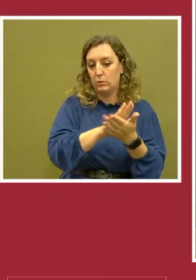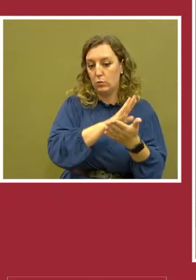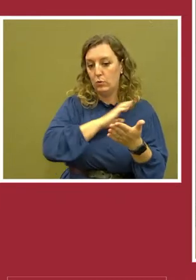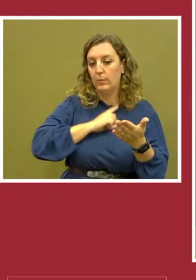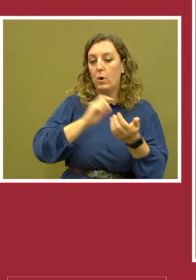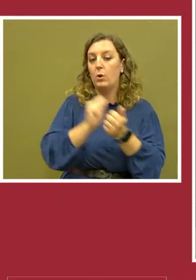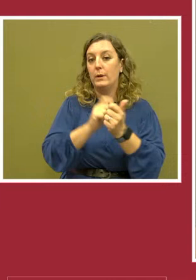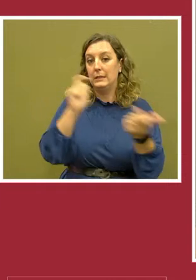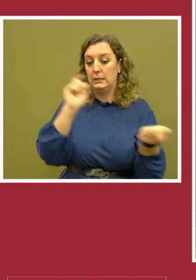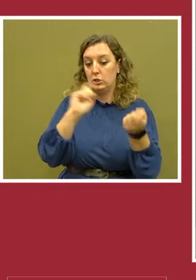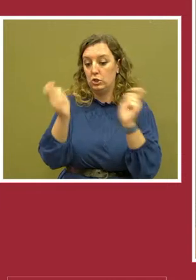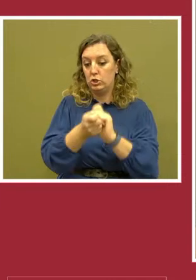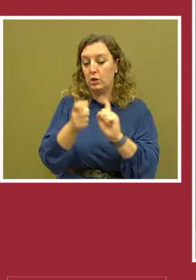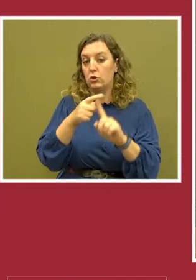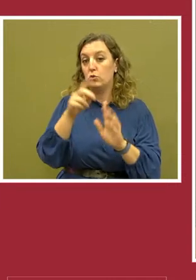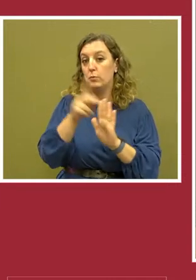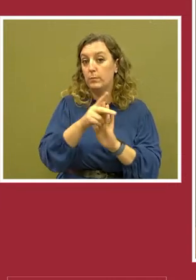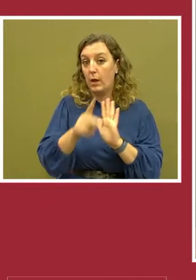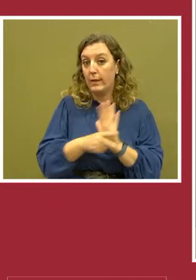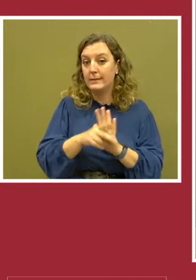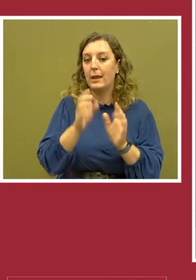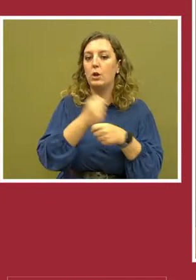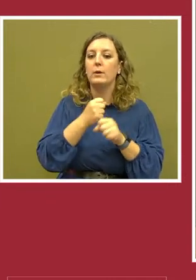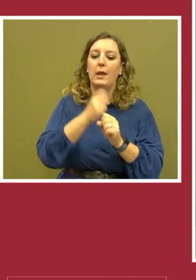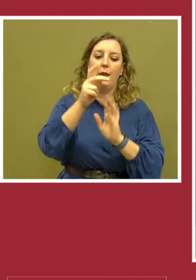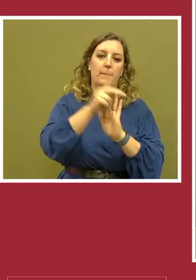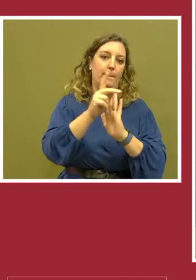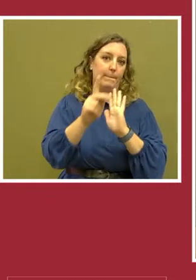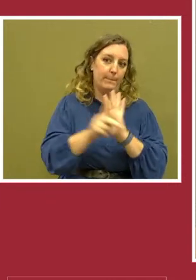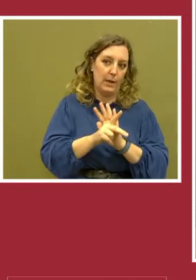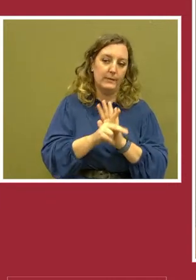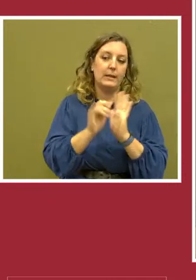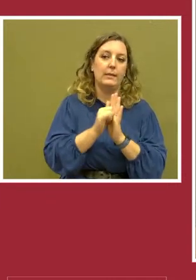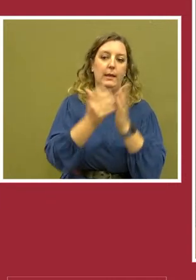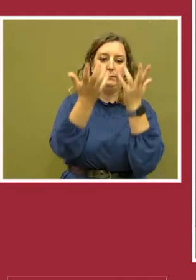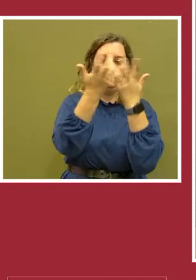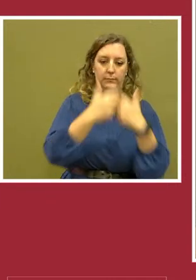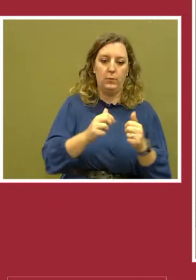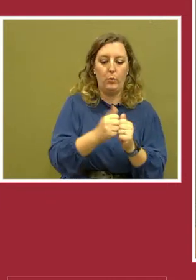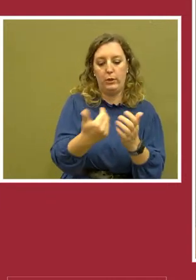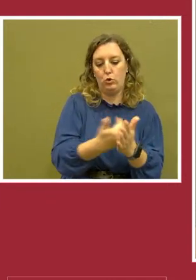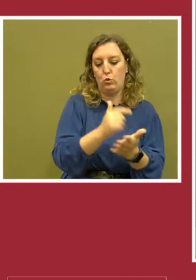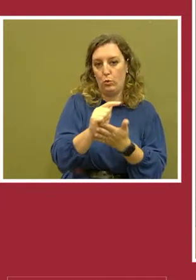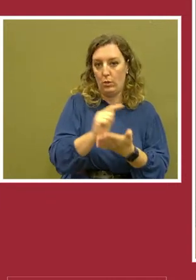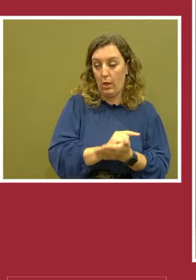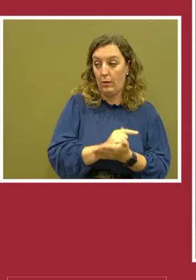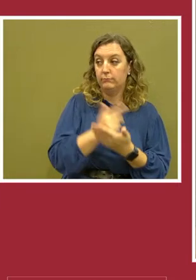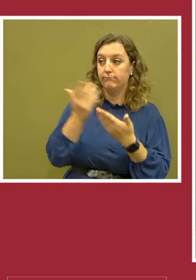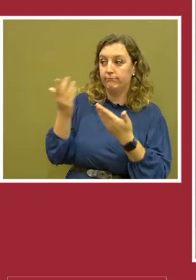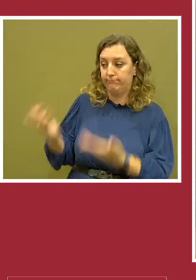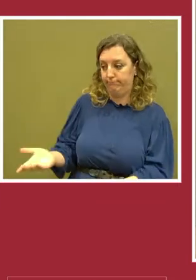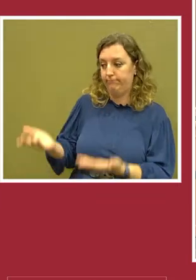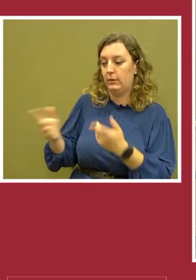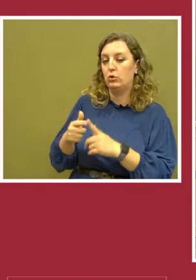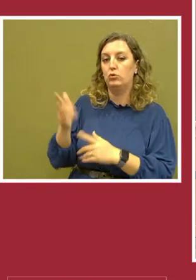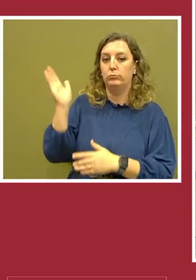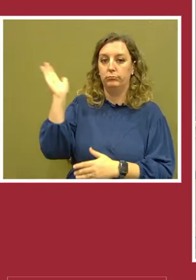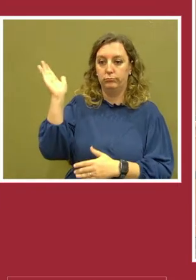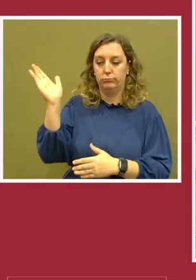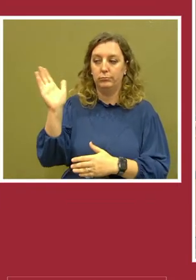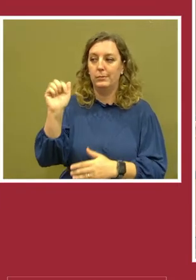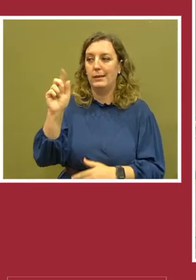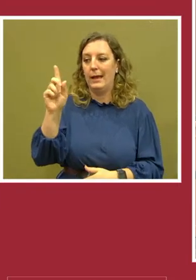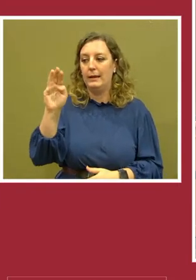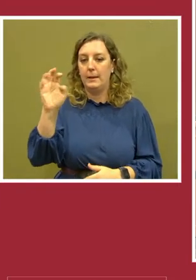substantive changes made to policies, and create policies that are consistent with new laws. I will now turn to Dr. Cook to present the